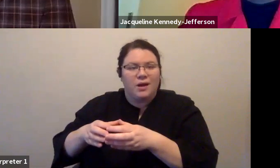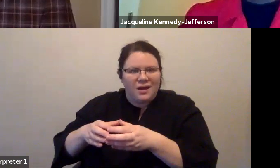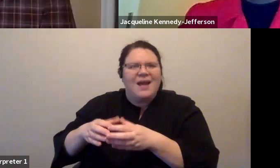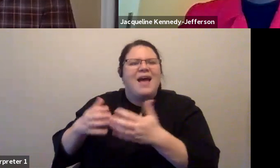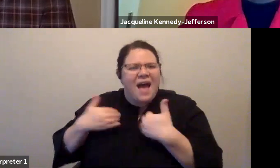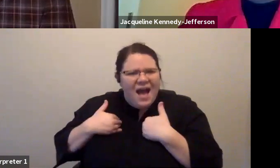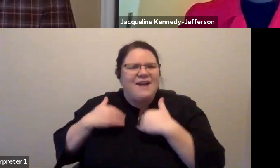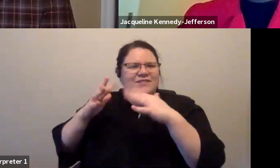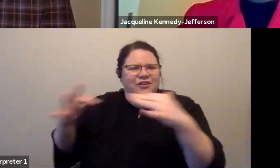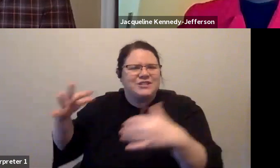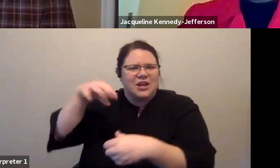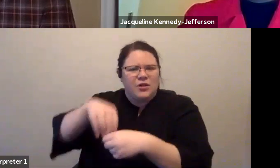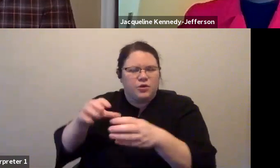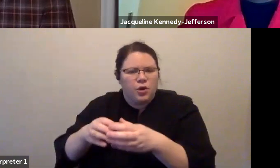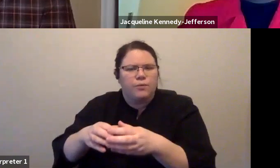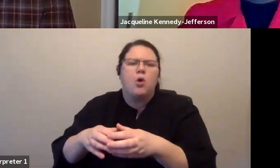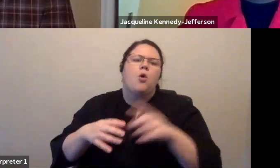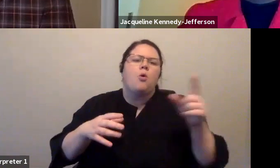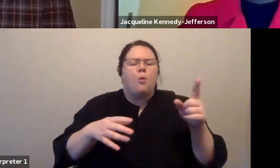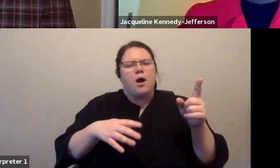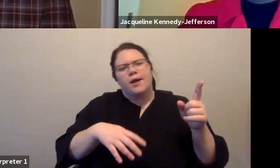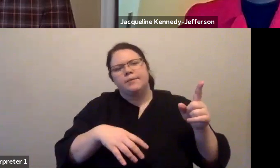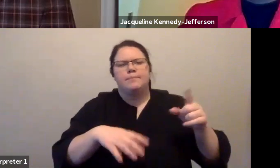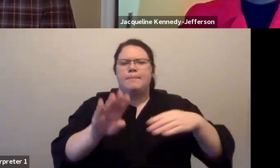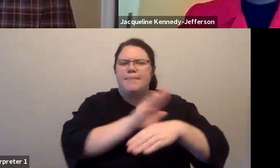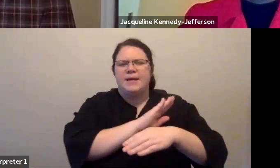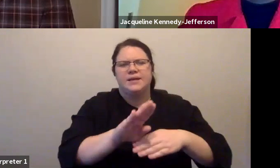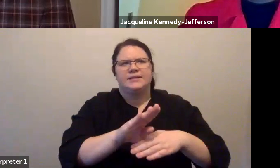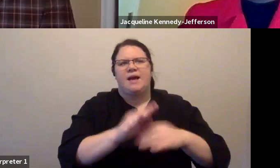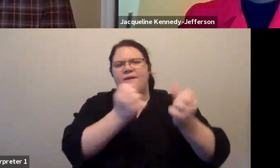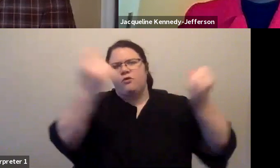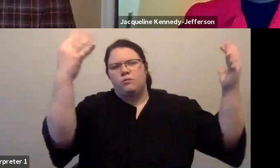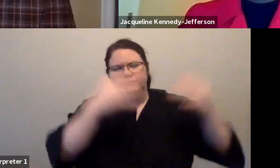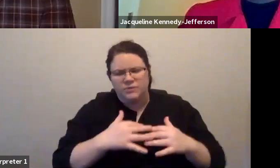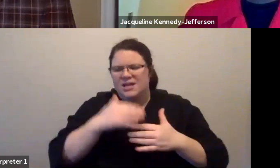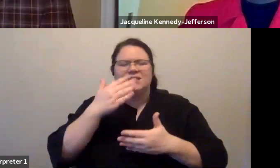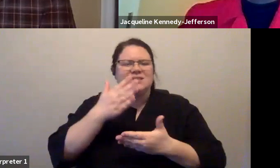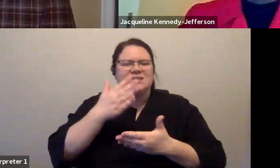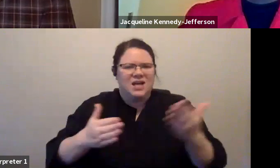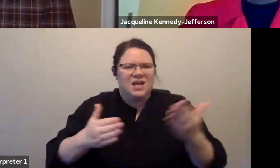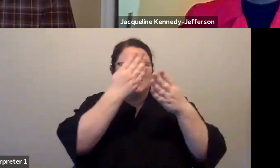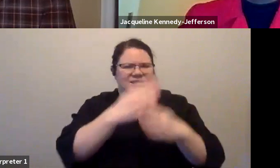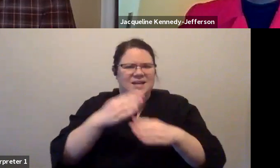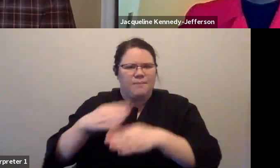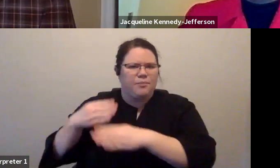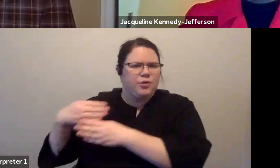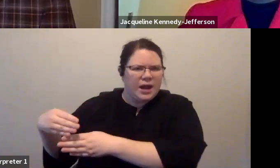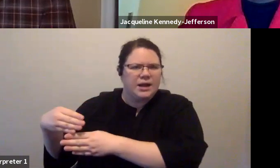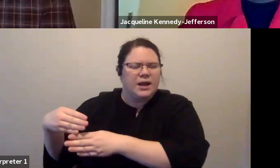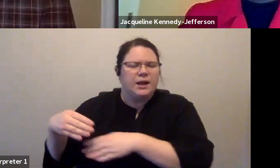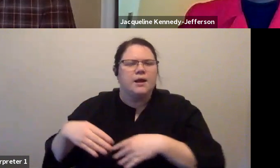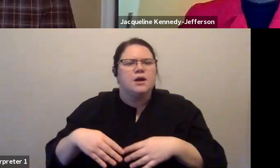some folks have one big catch-all organization, others are divided by segment. Just recognize that you're getting